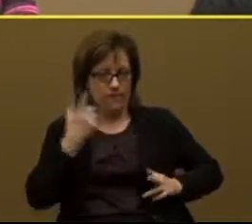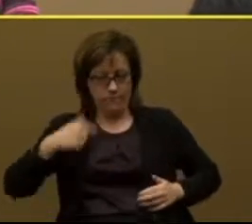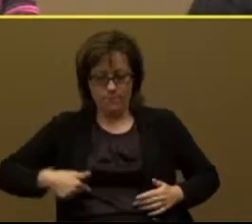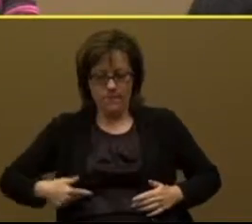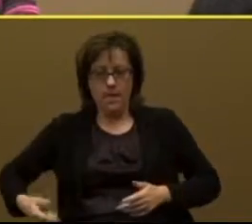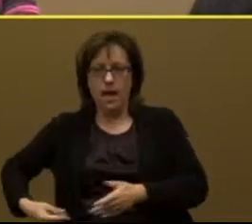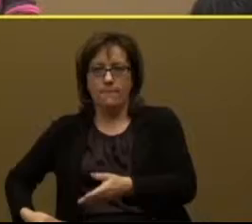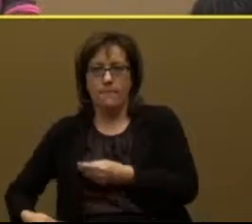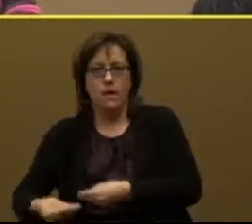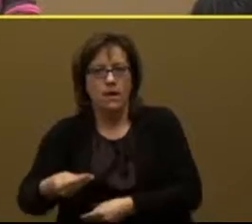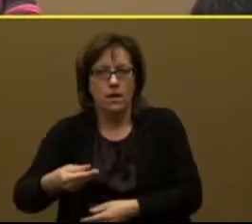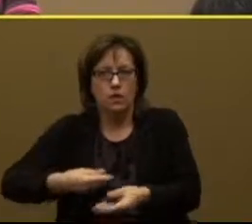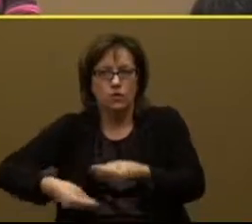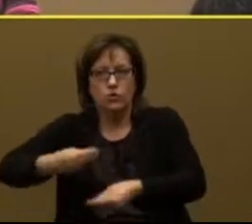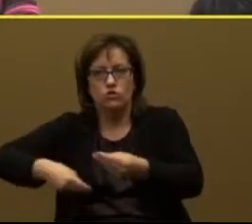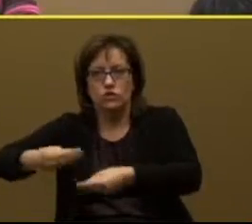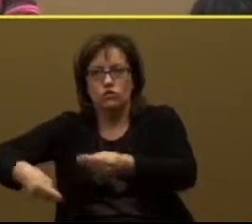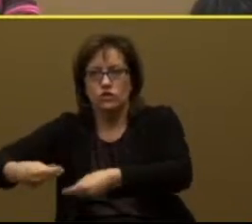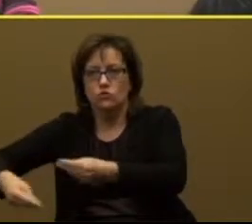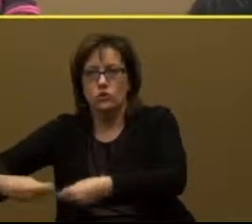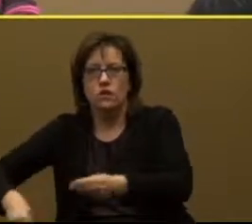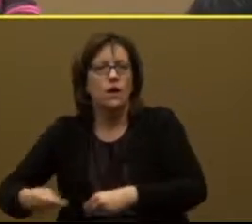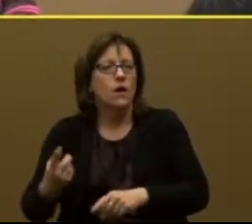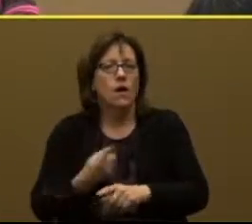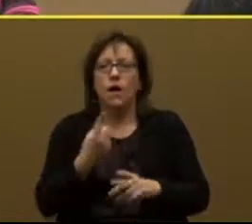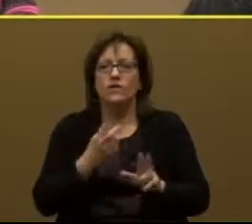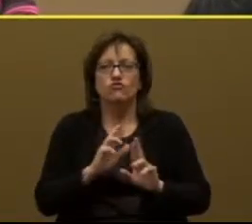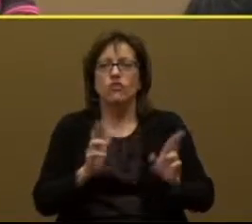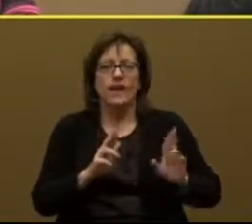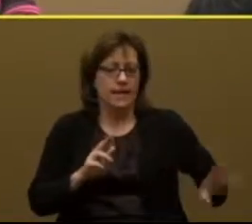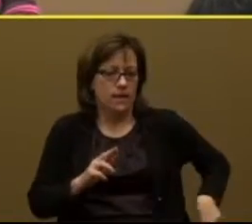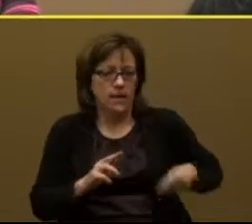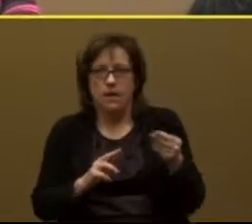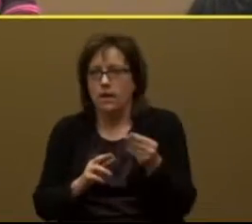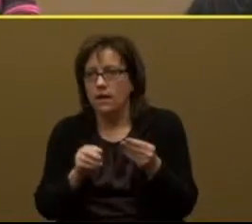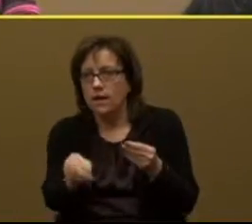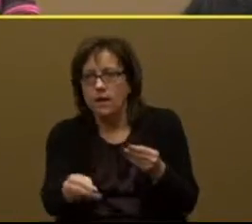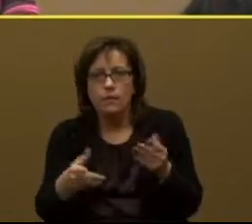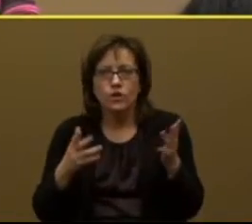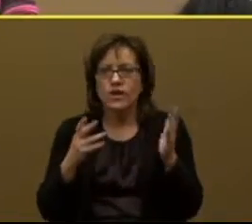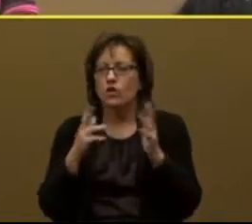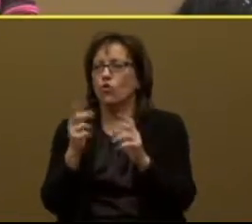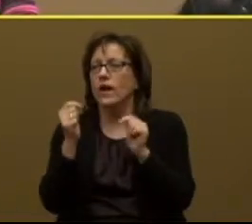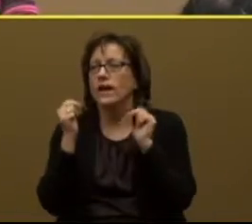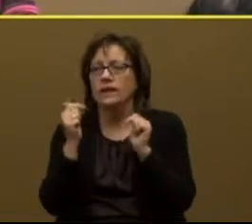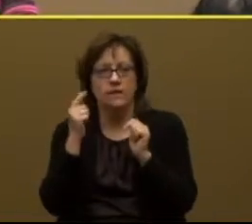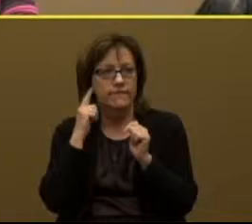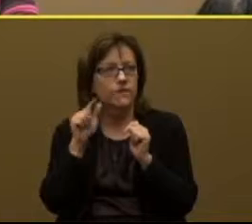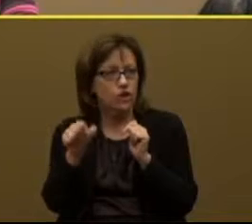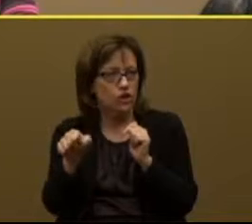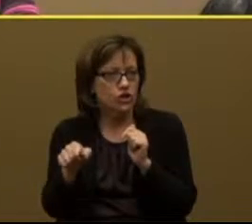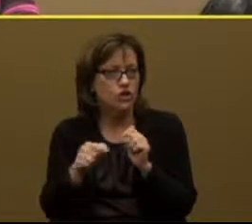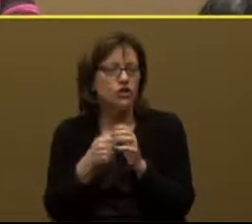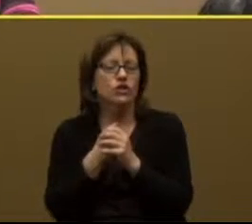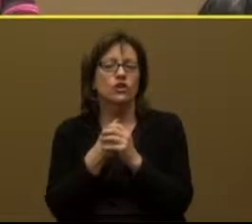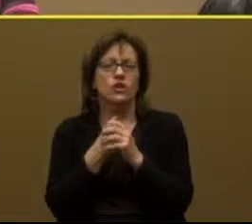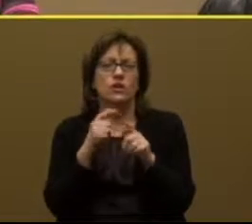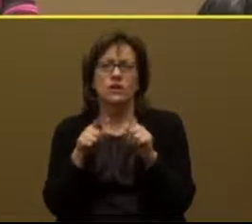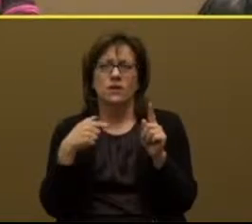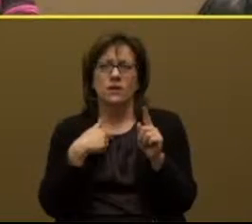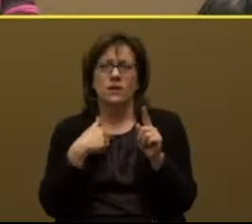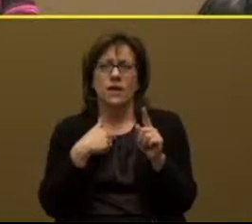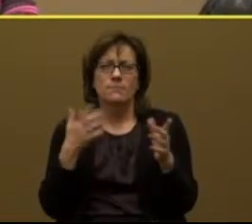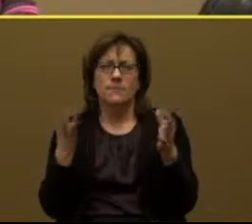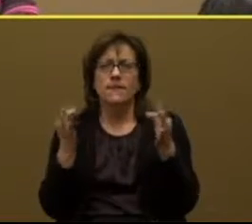I'm ready to go. I'm always packed and loaded. I can put it out there very quickly for her, but I